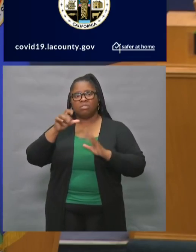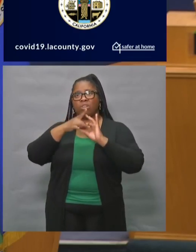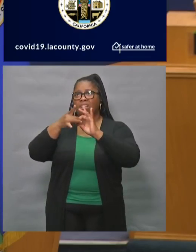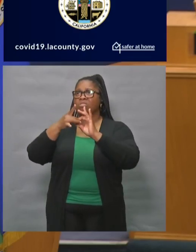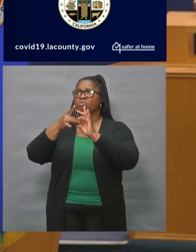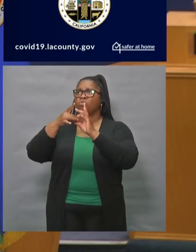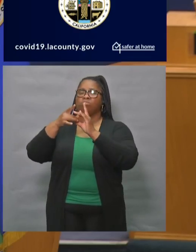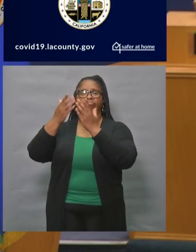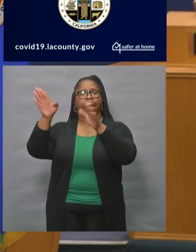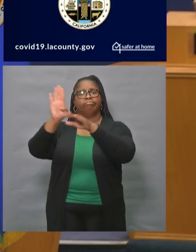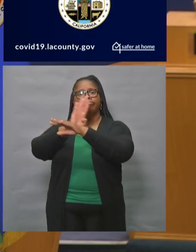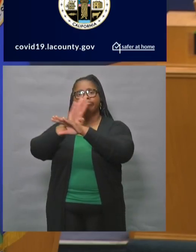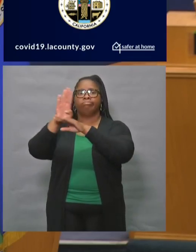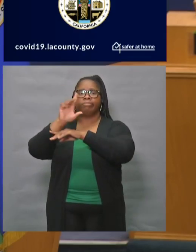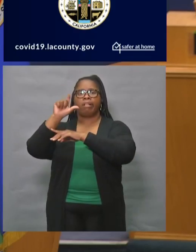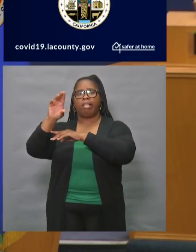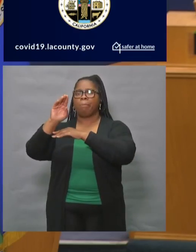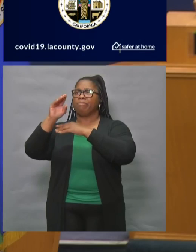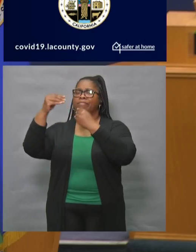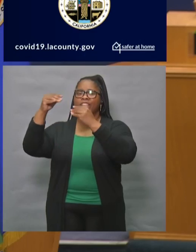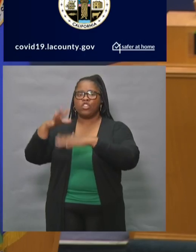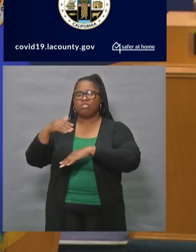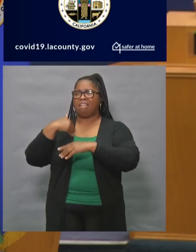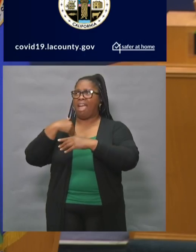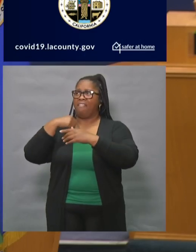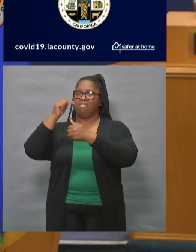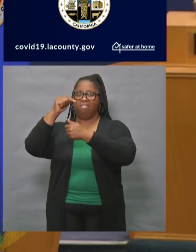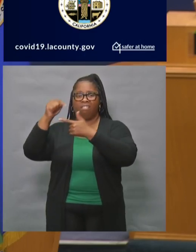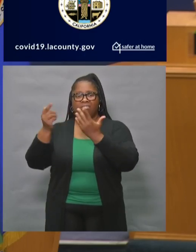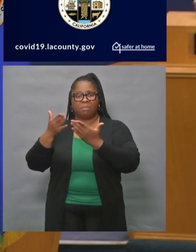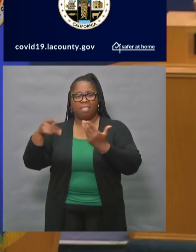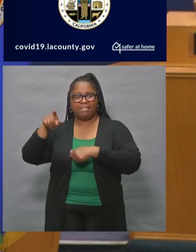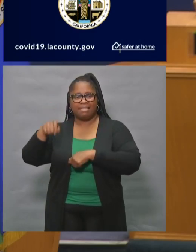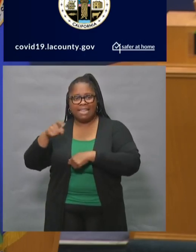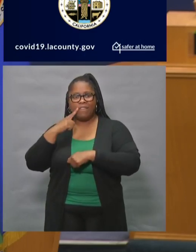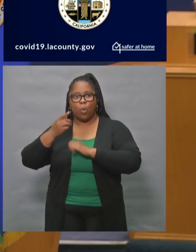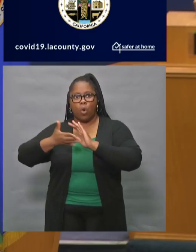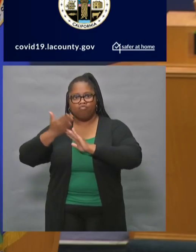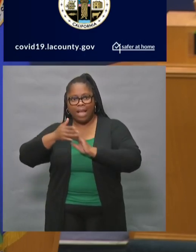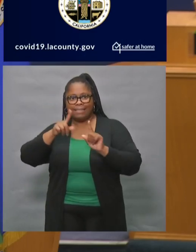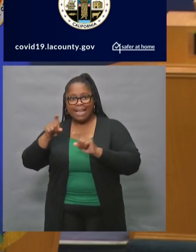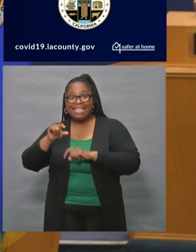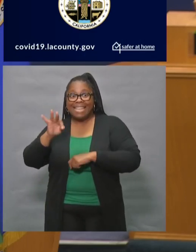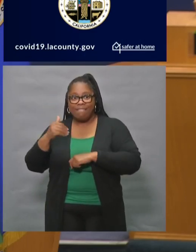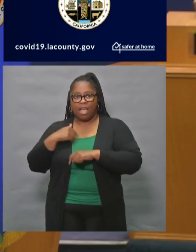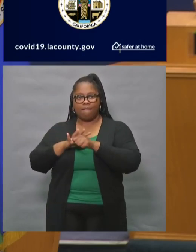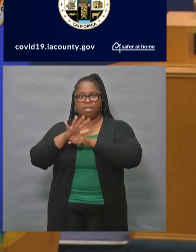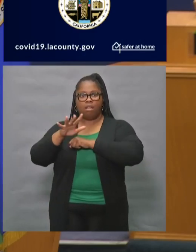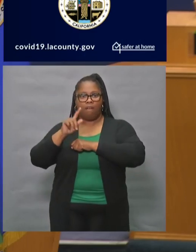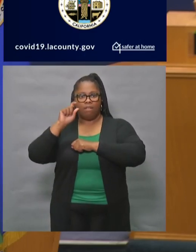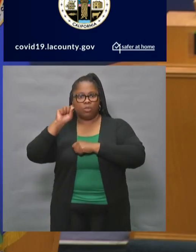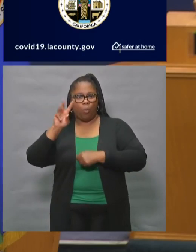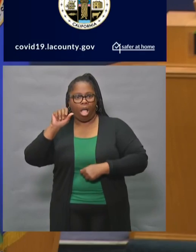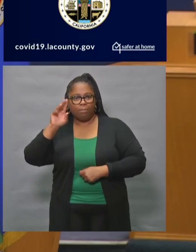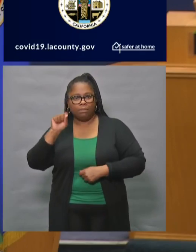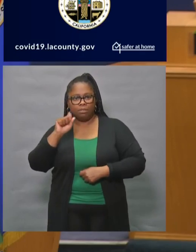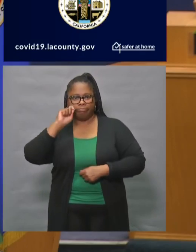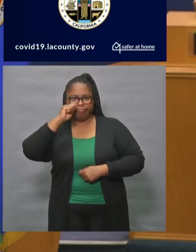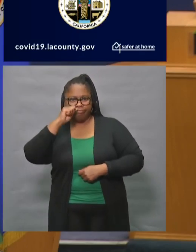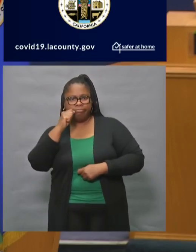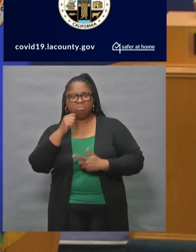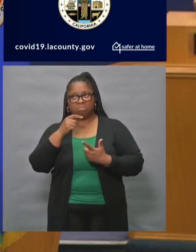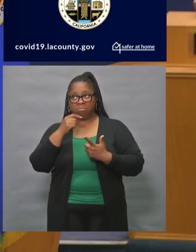test platform and extraction kits and reagent to be able to run tests if they have sufficient collection swabs on the provider side to be able to run